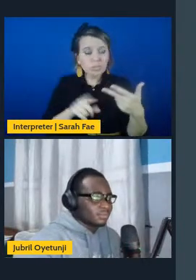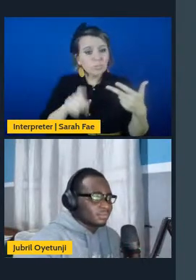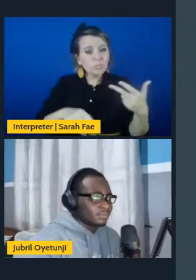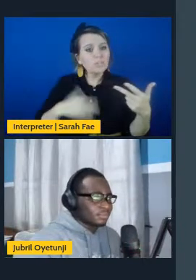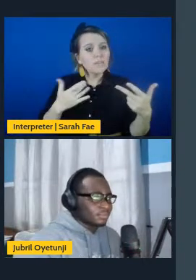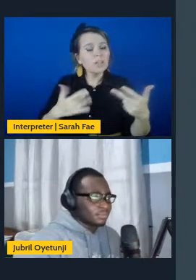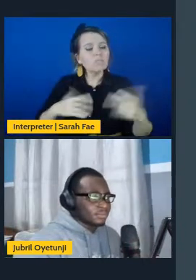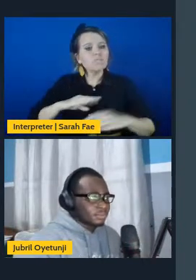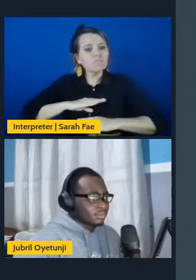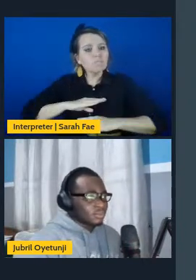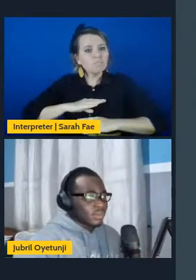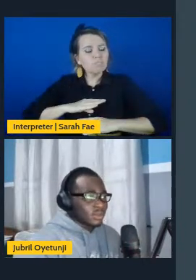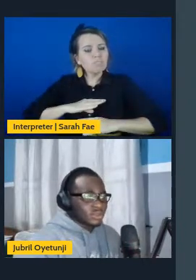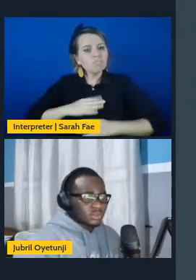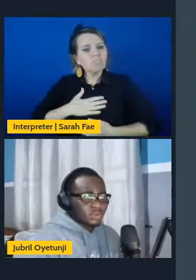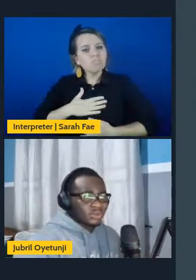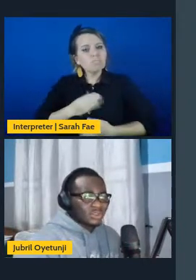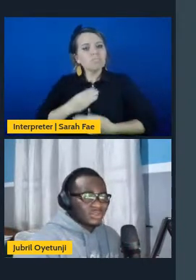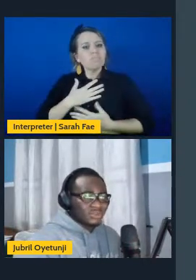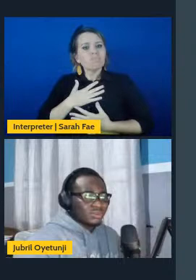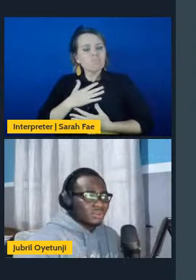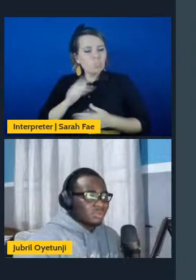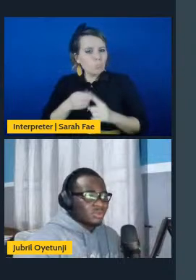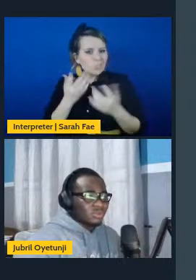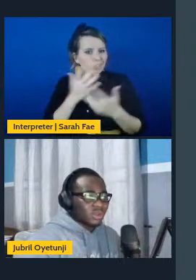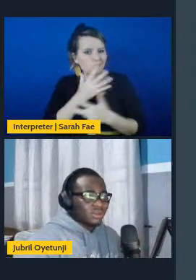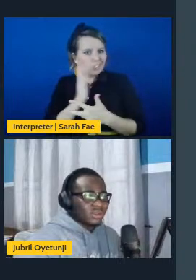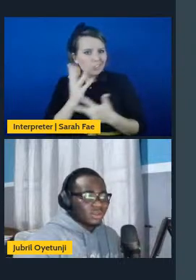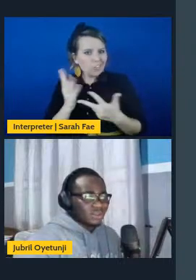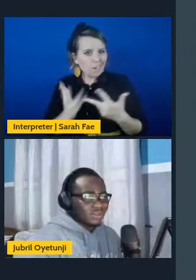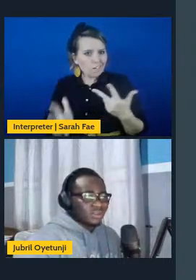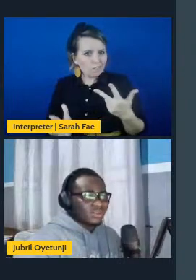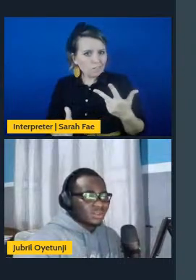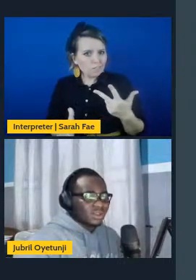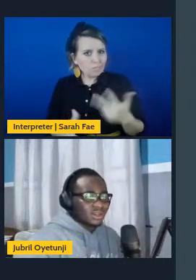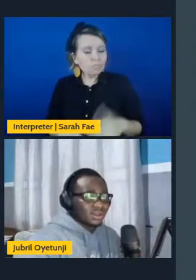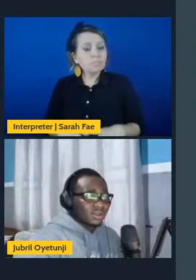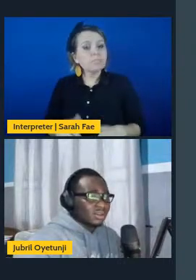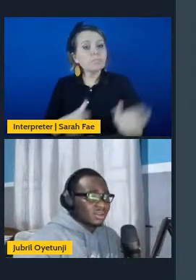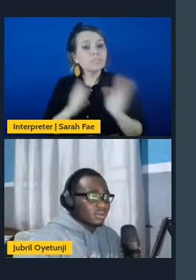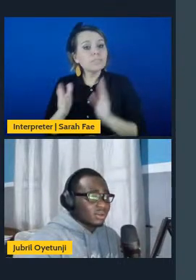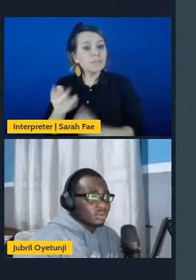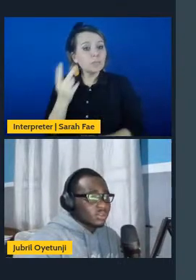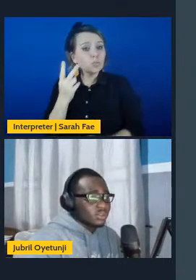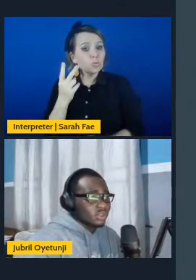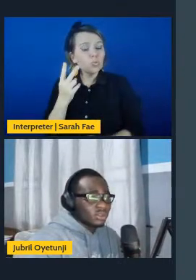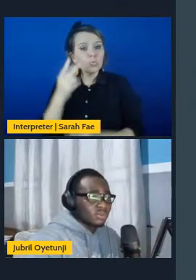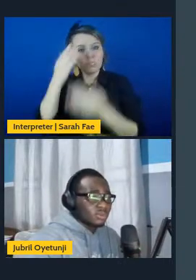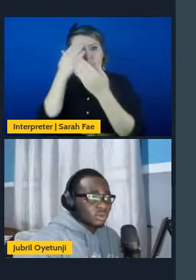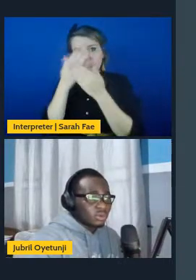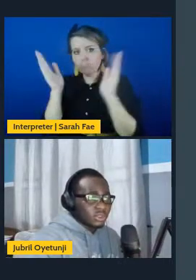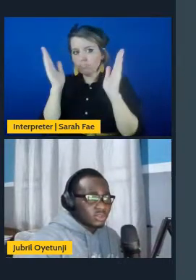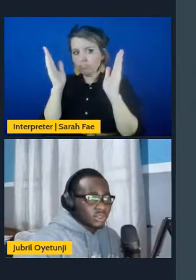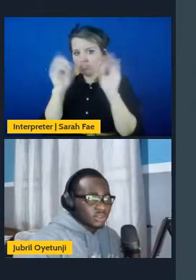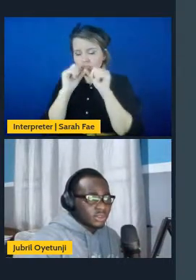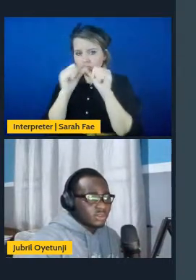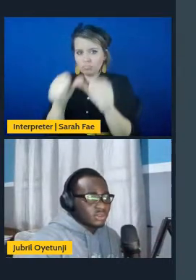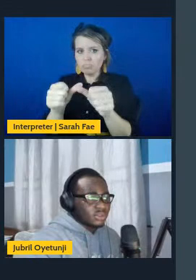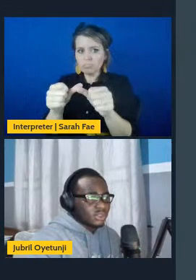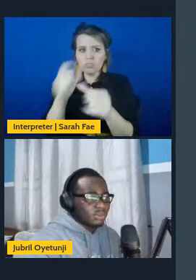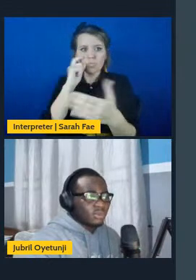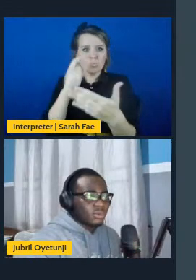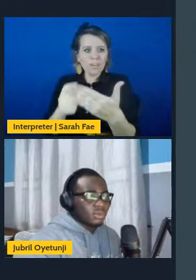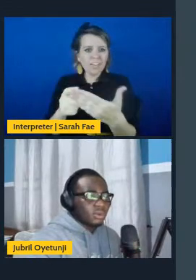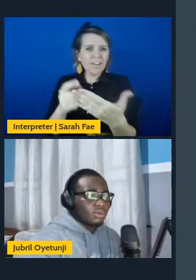Step 2 was to keep an open mind and recognizing that things wouldn't always translate the